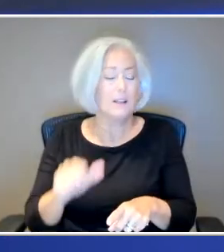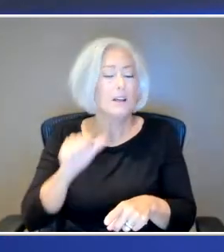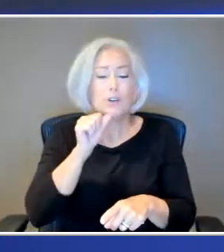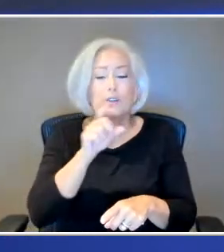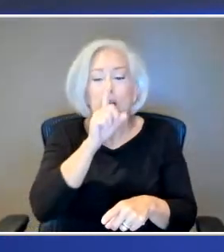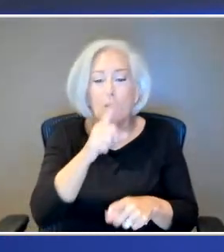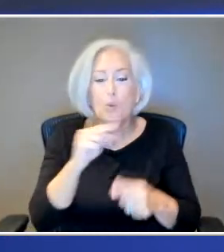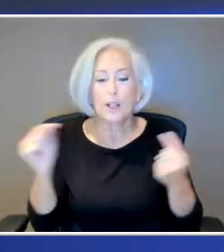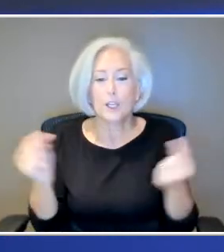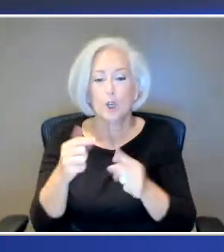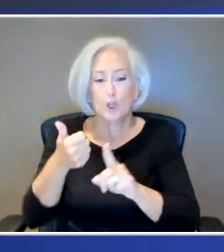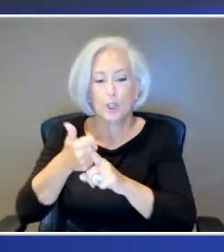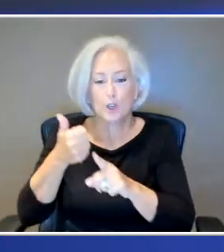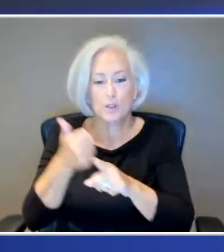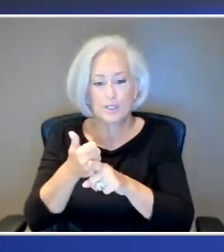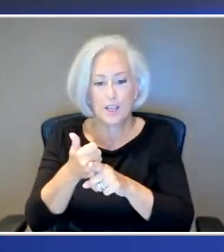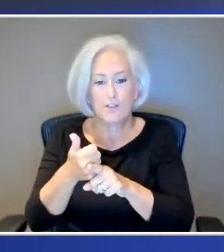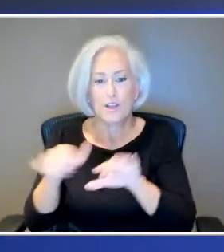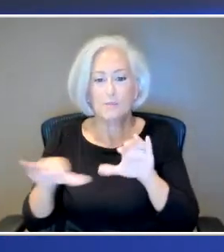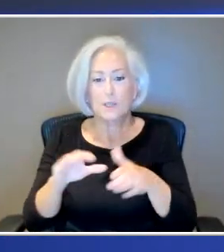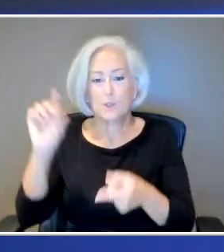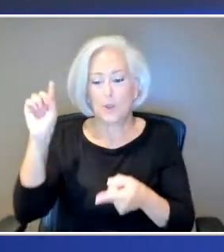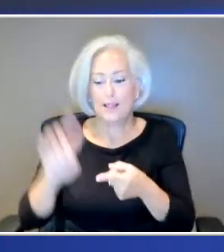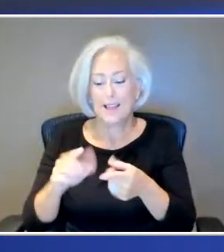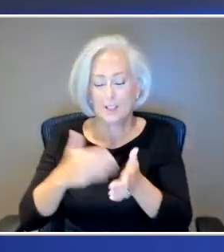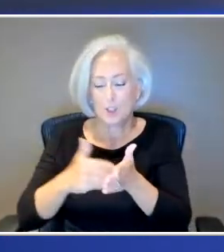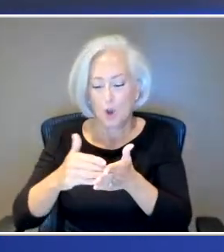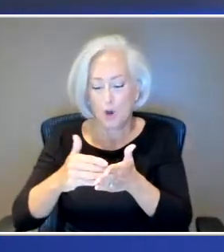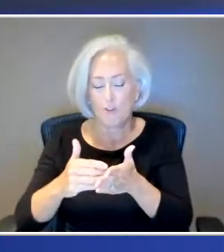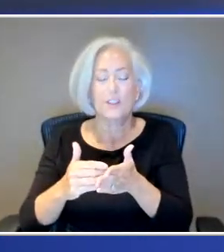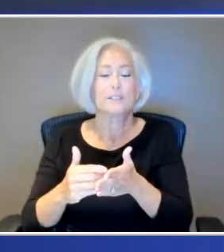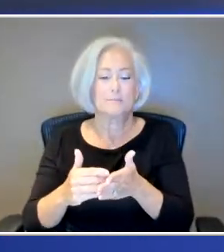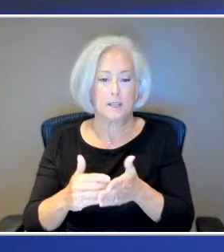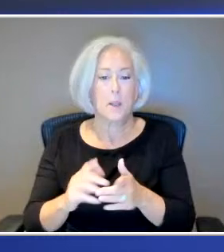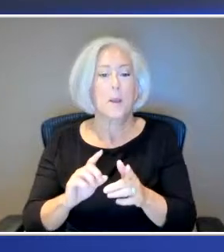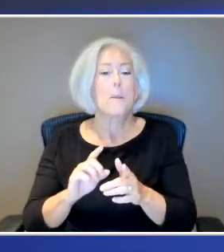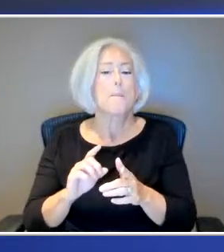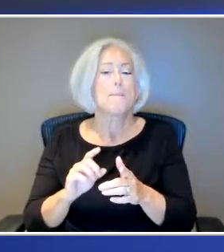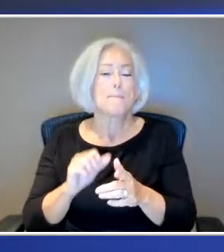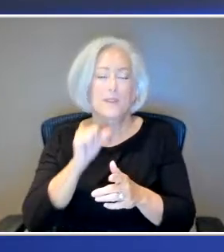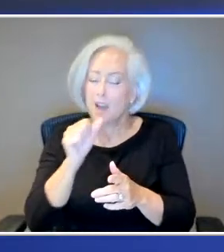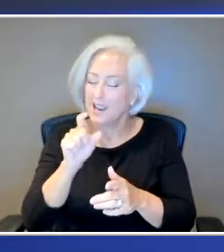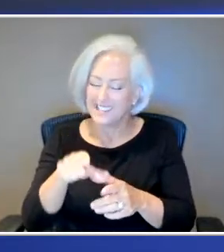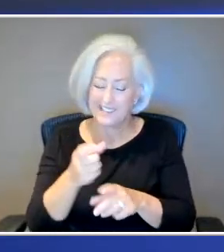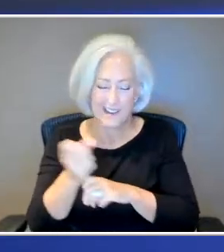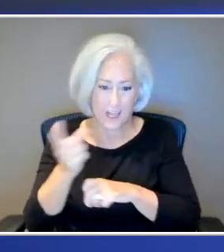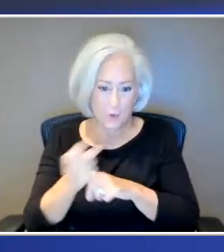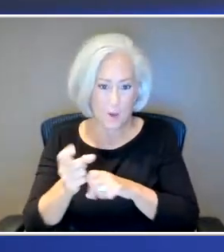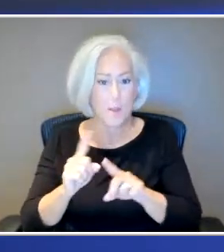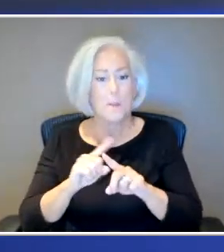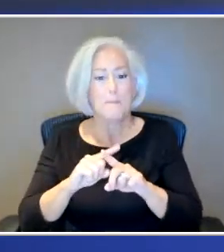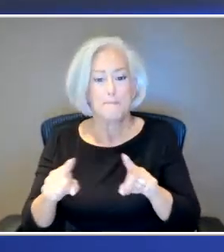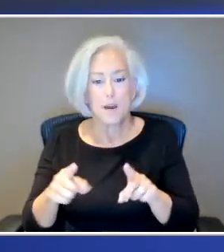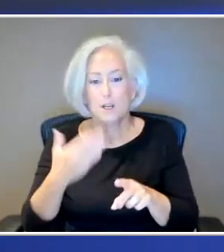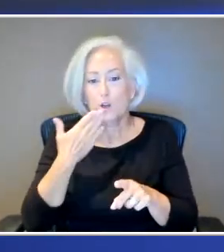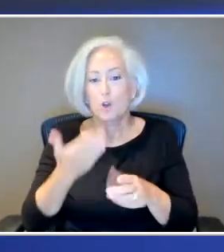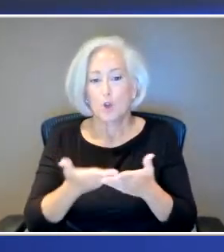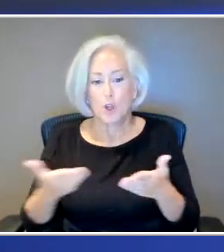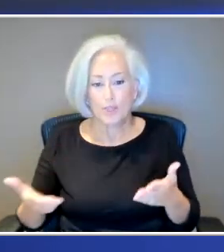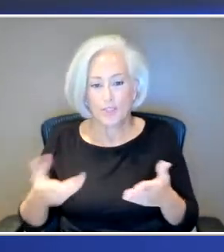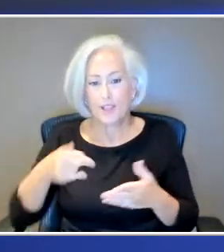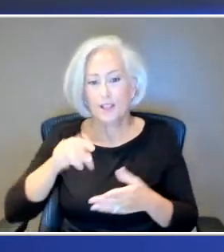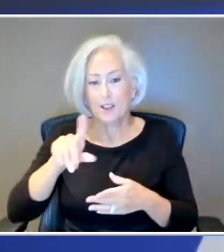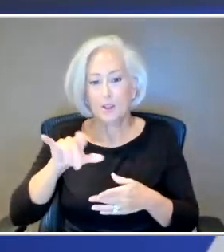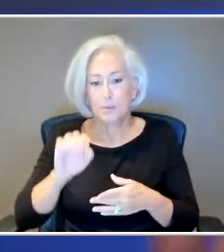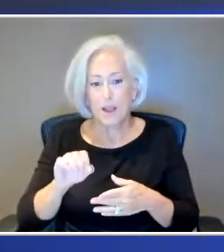by maybe doing it less often than annually. Okay. But periodically, I mean, the prostate is thankfully in a position where we actually can feel it. Not